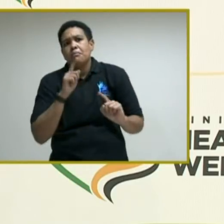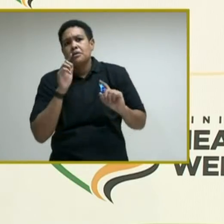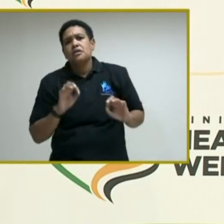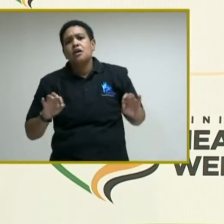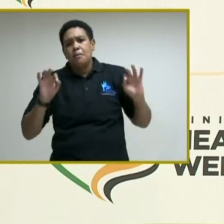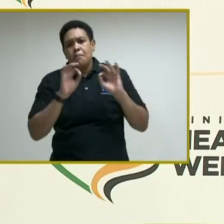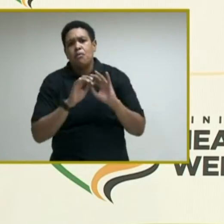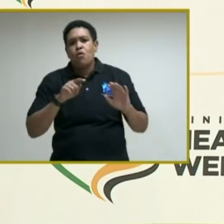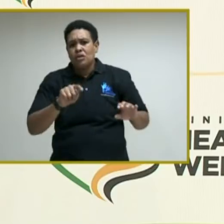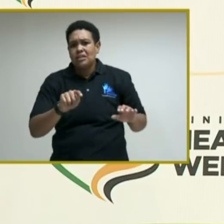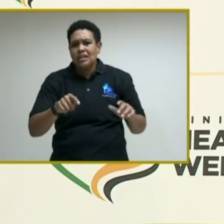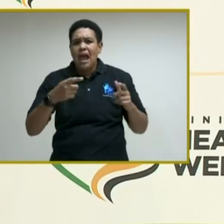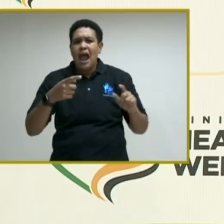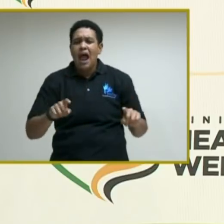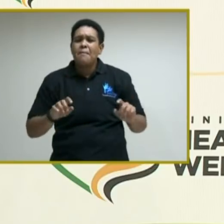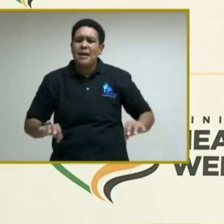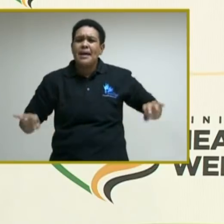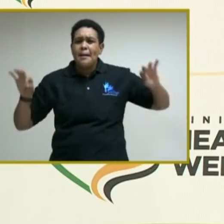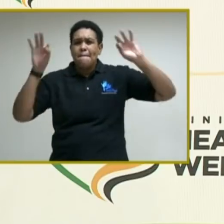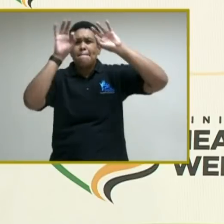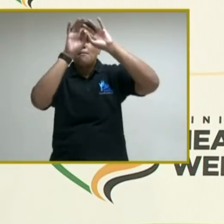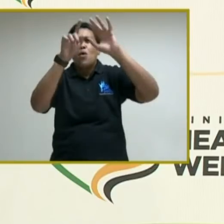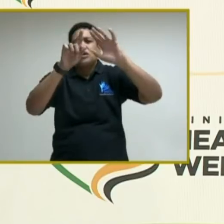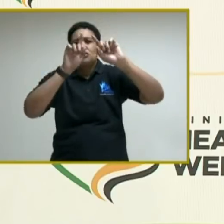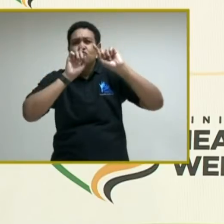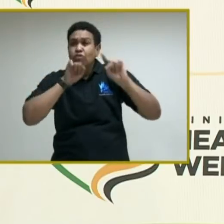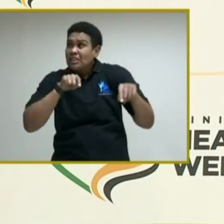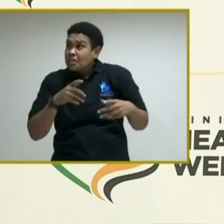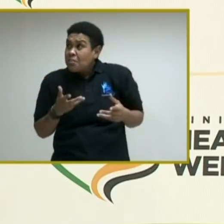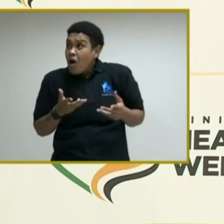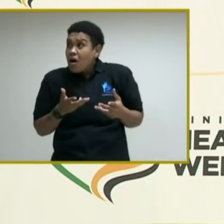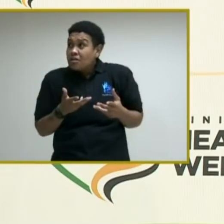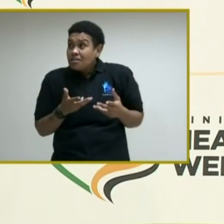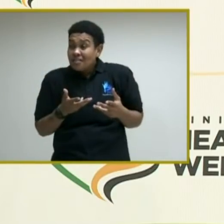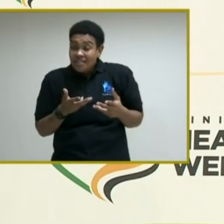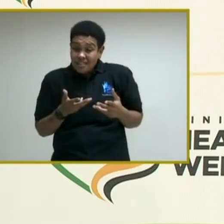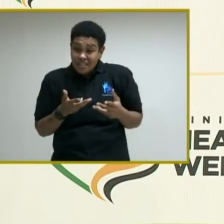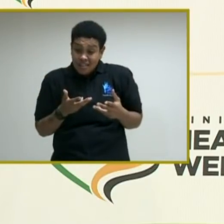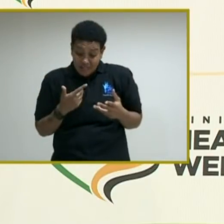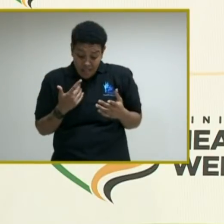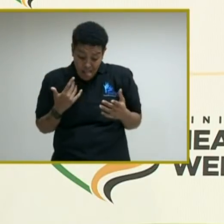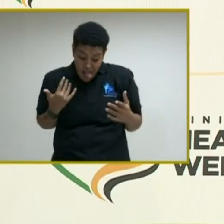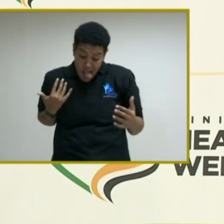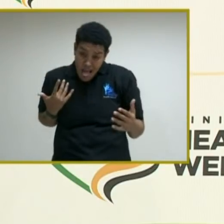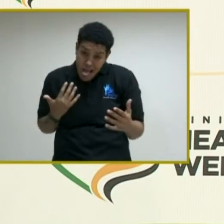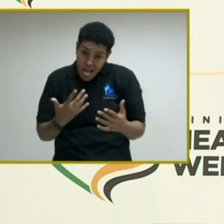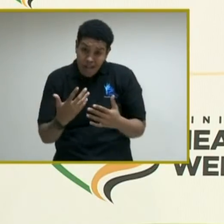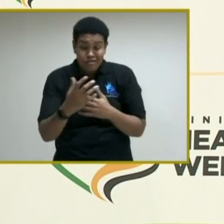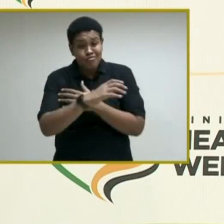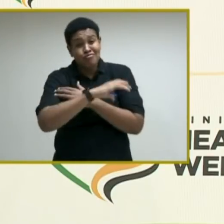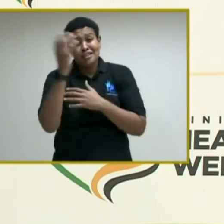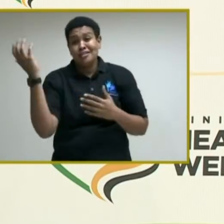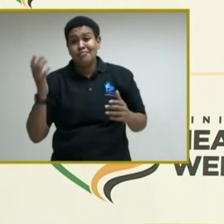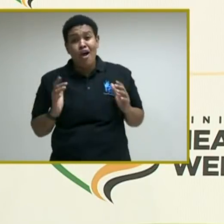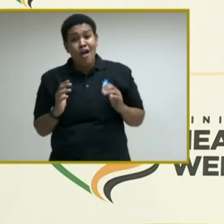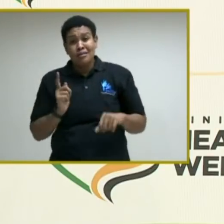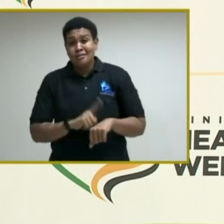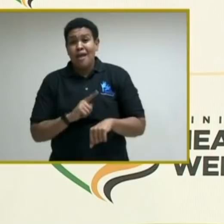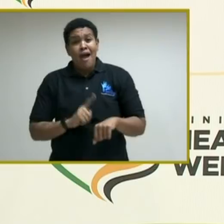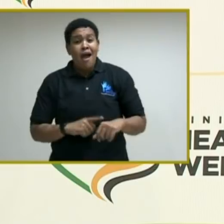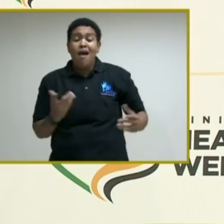important imperative, an important response. We're coming close to Christmas, the holiday season,